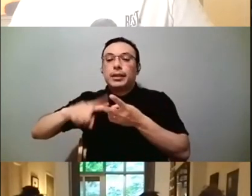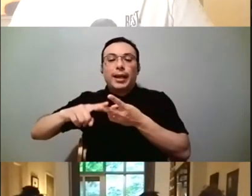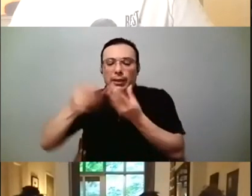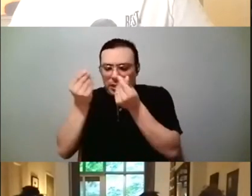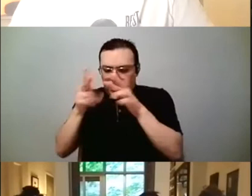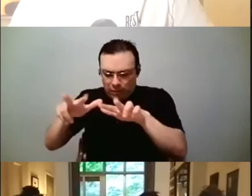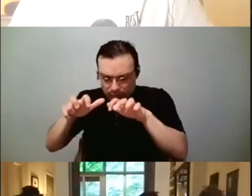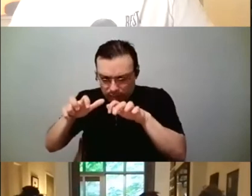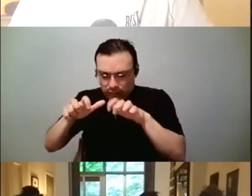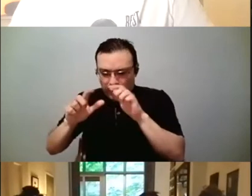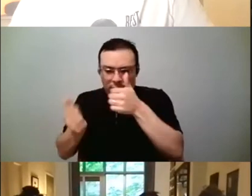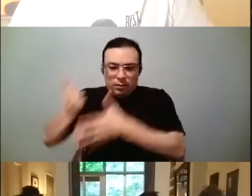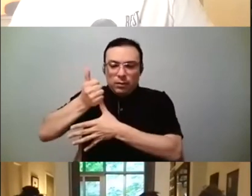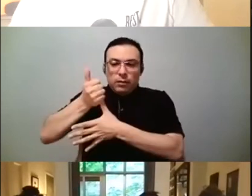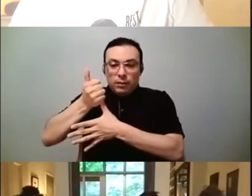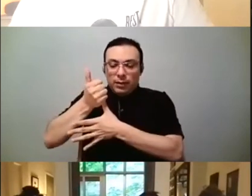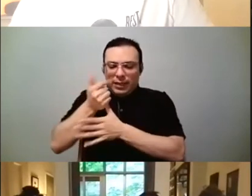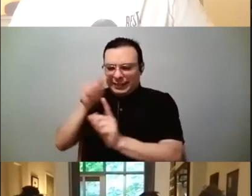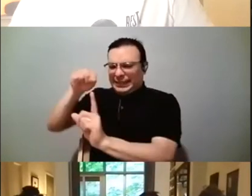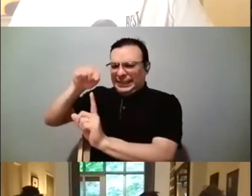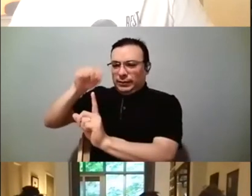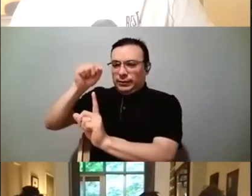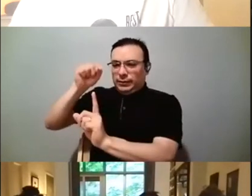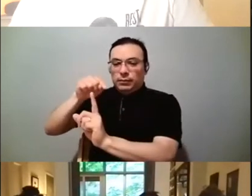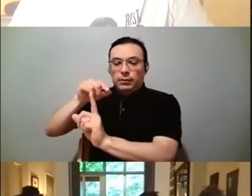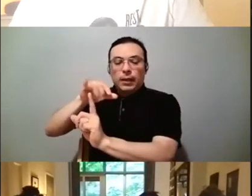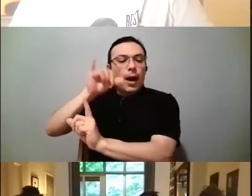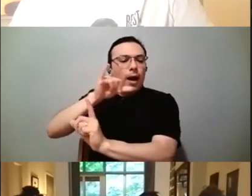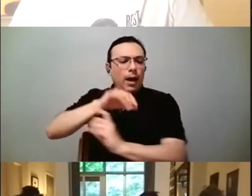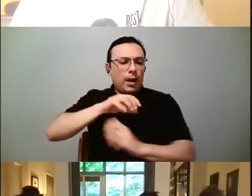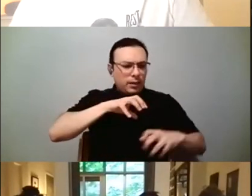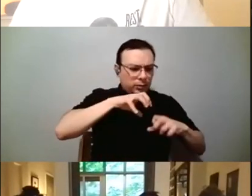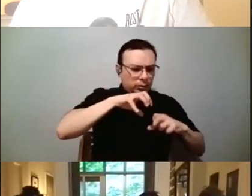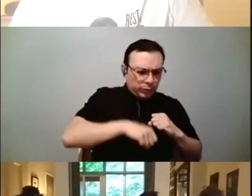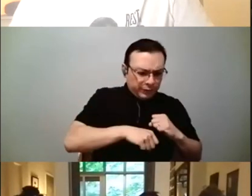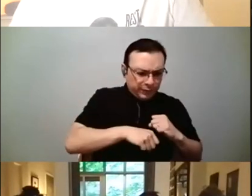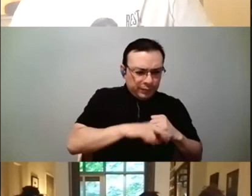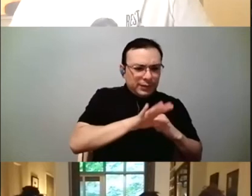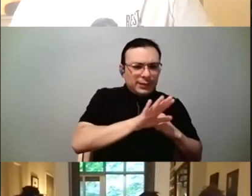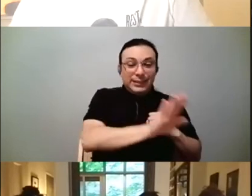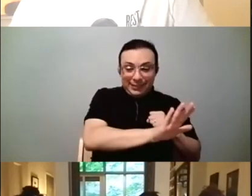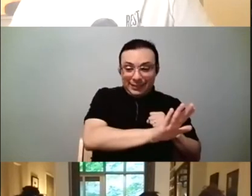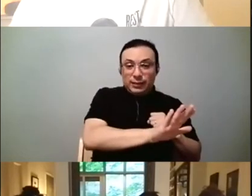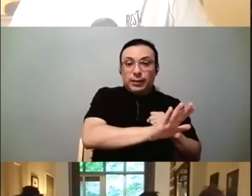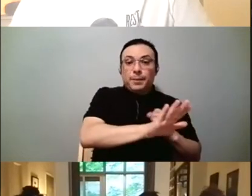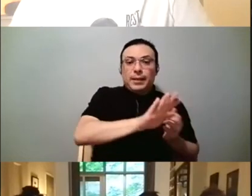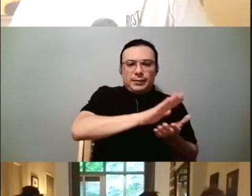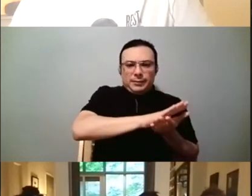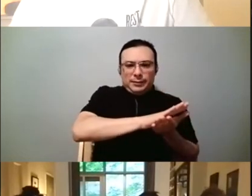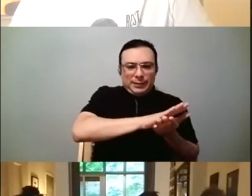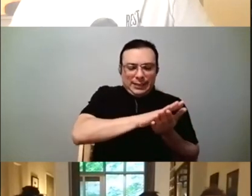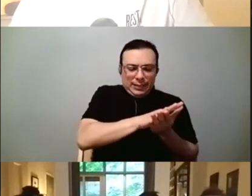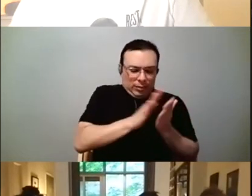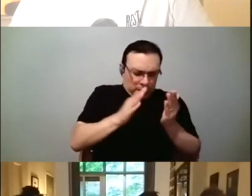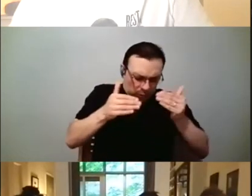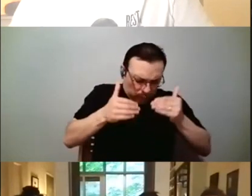extent to which grief is derived from strike. Heather turned our grief and mourning outward and imagine